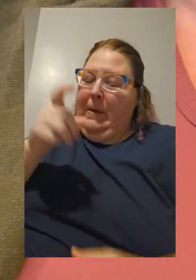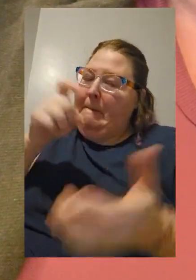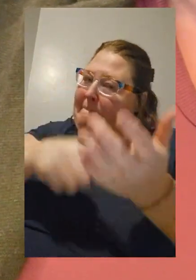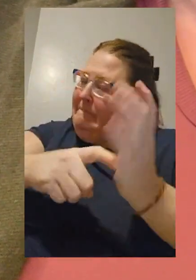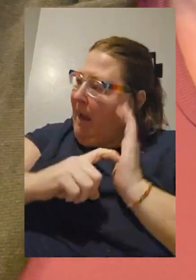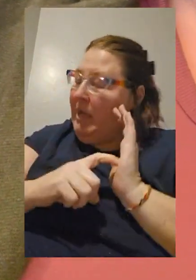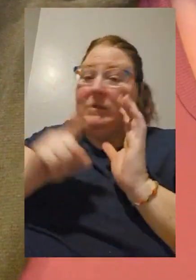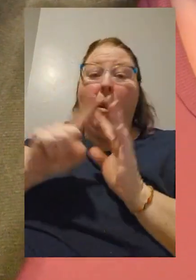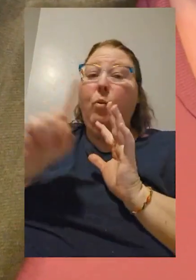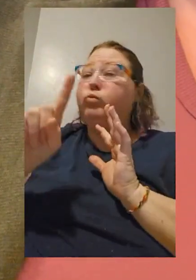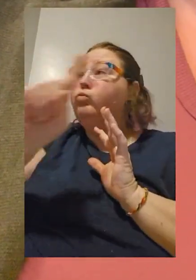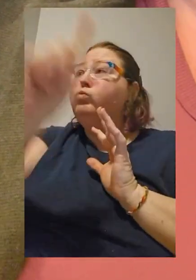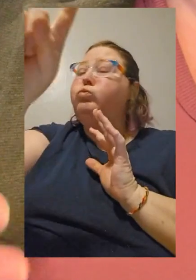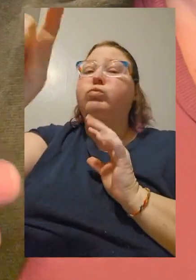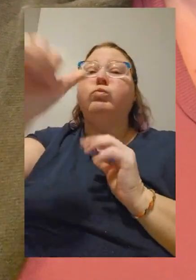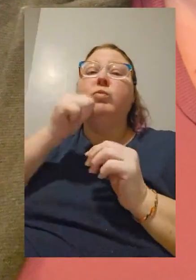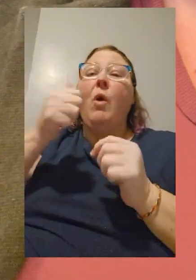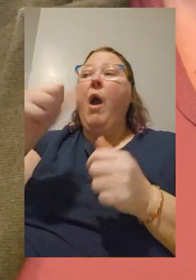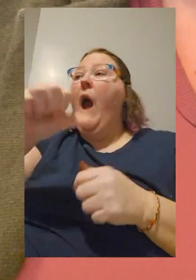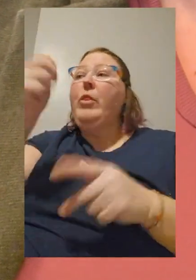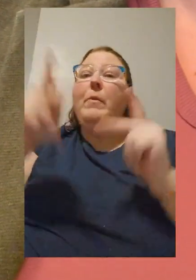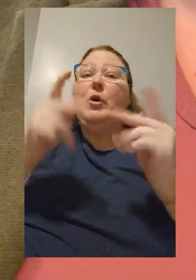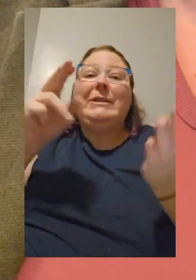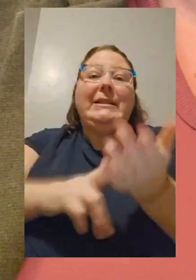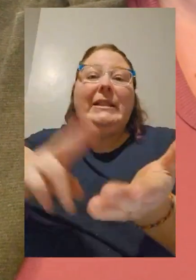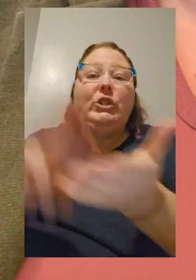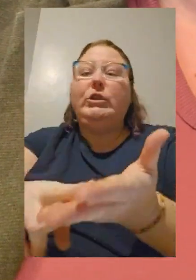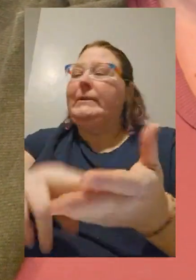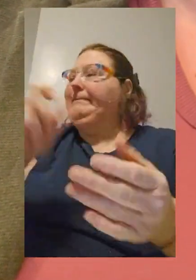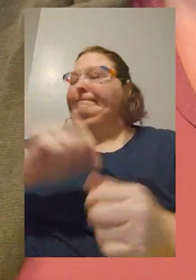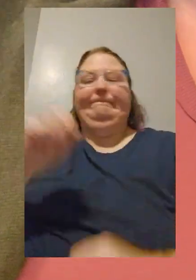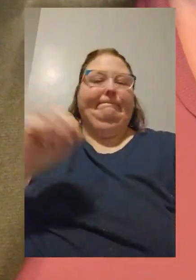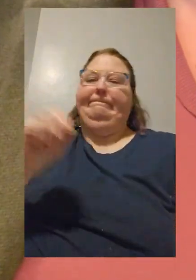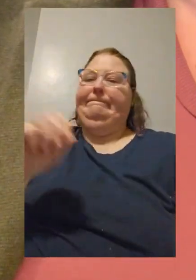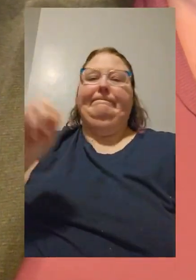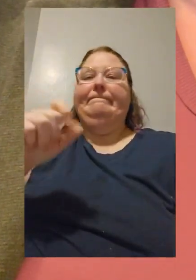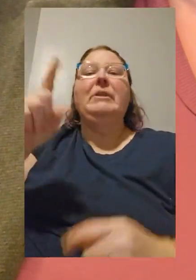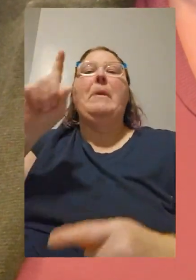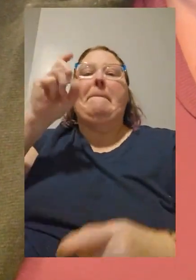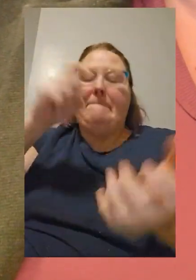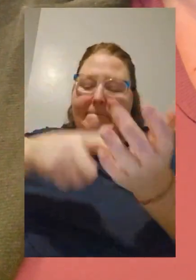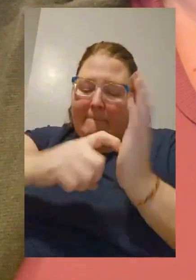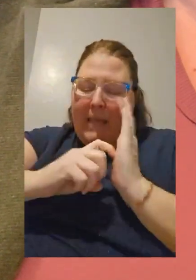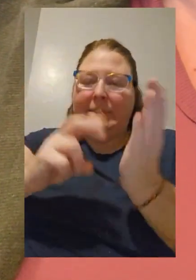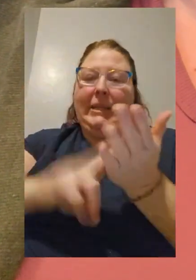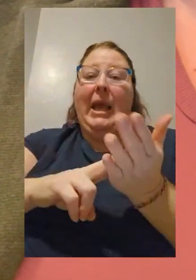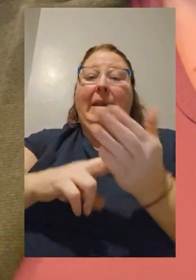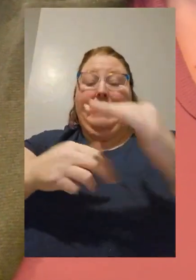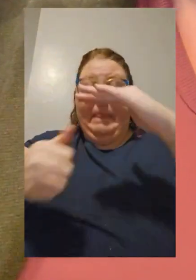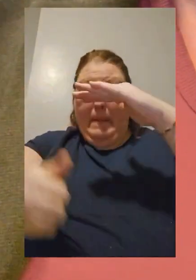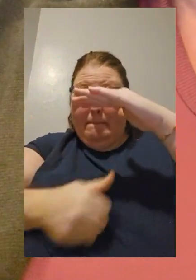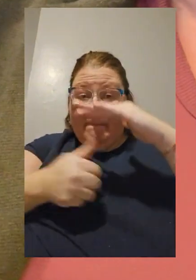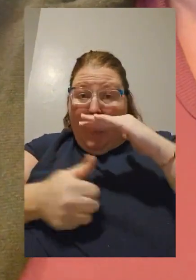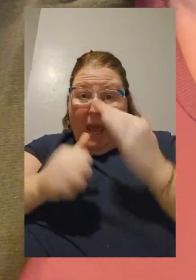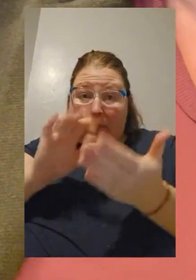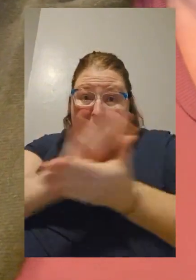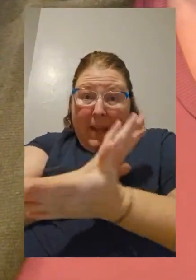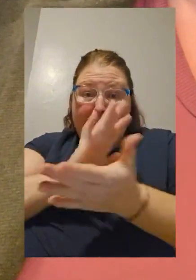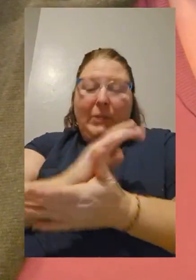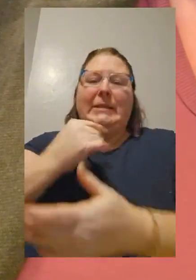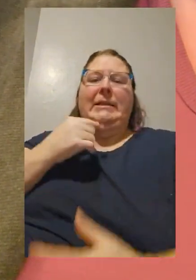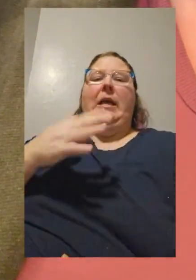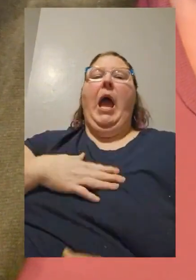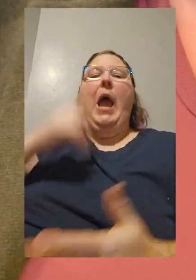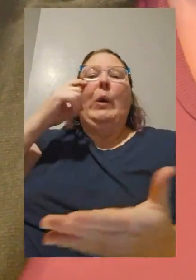in front of you. They can't offer to sign somebody else's signature. They can't take it into the next room. At the bottom of